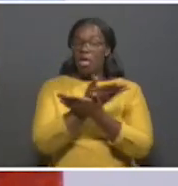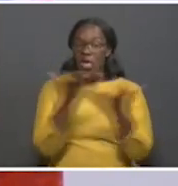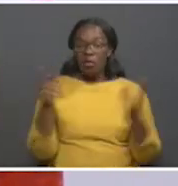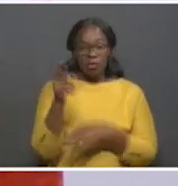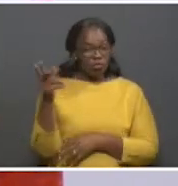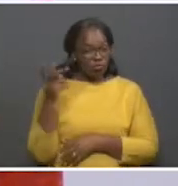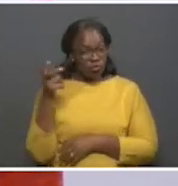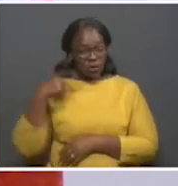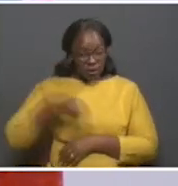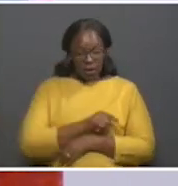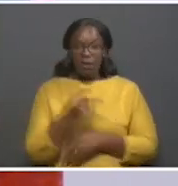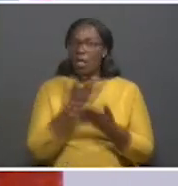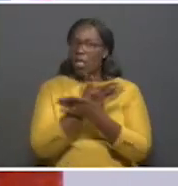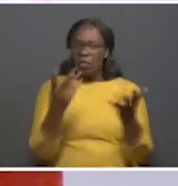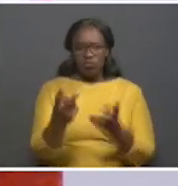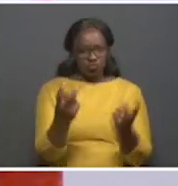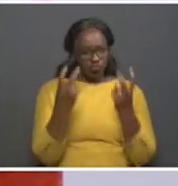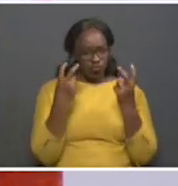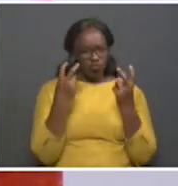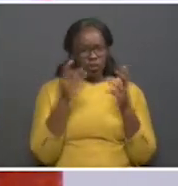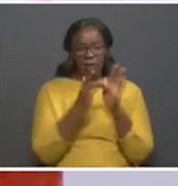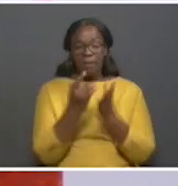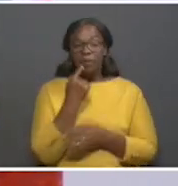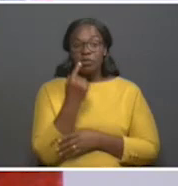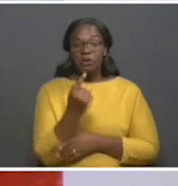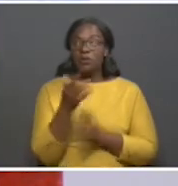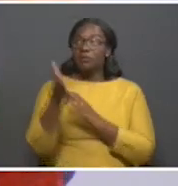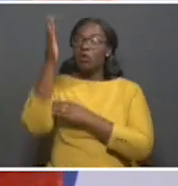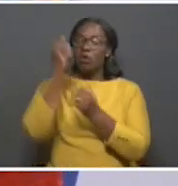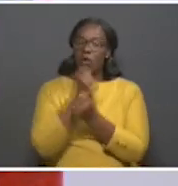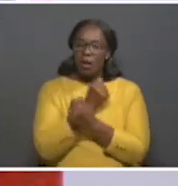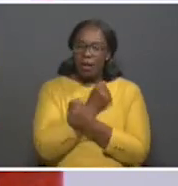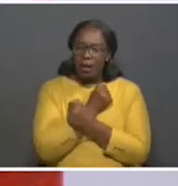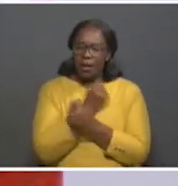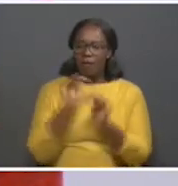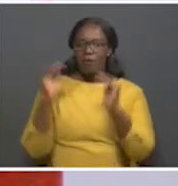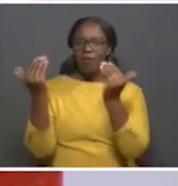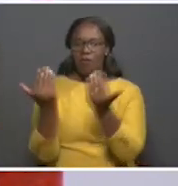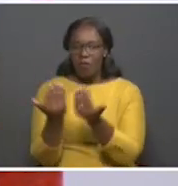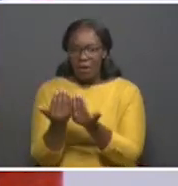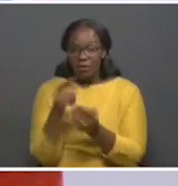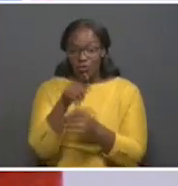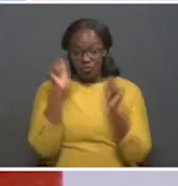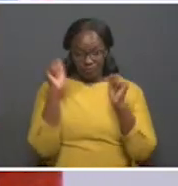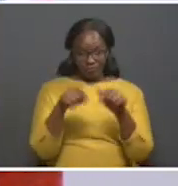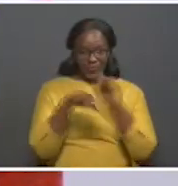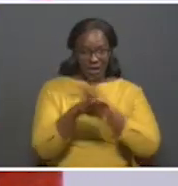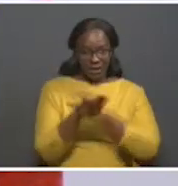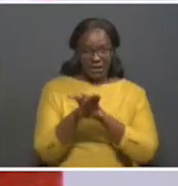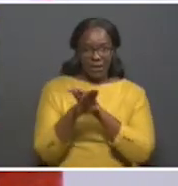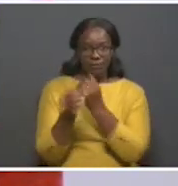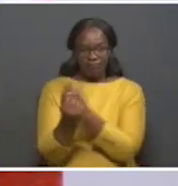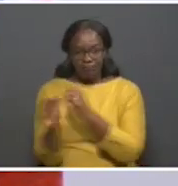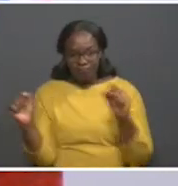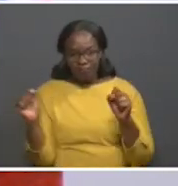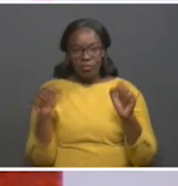us from, wherever you are watching us from, the Bible says, for God so loved the world. Therefore, you can access refuge, you can